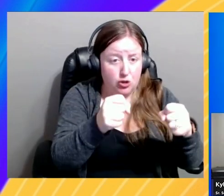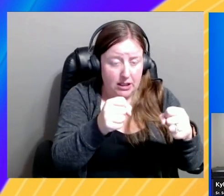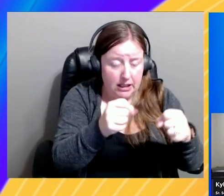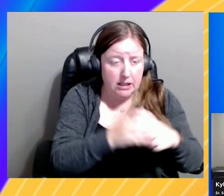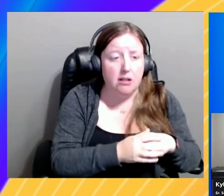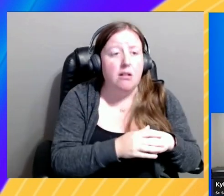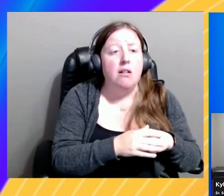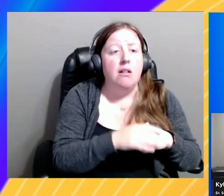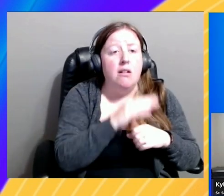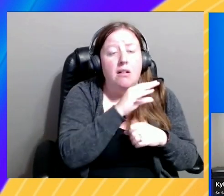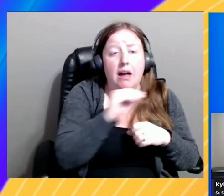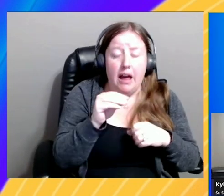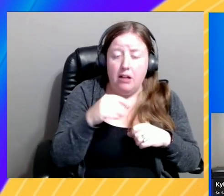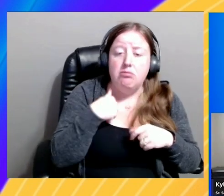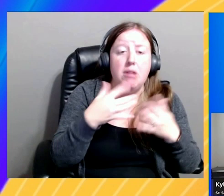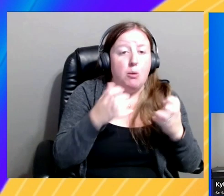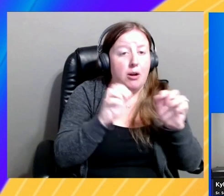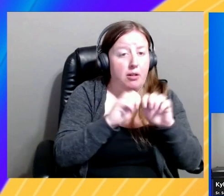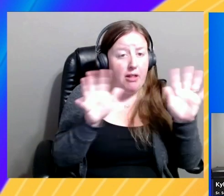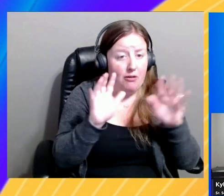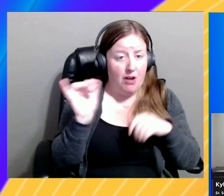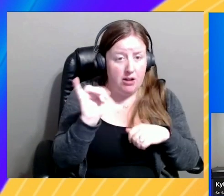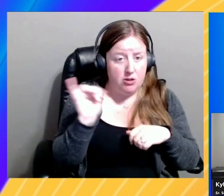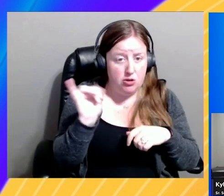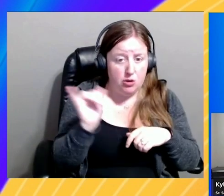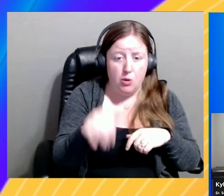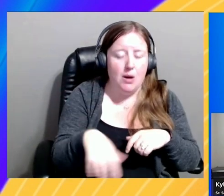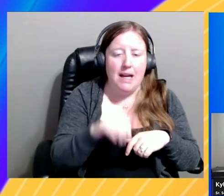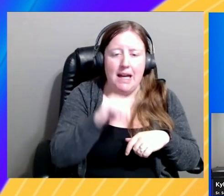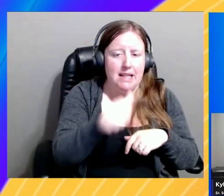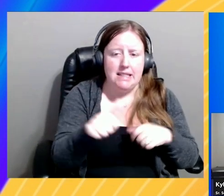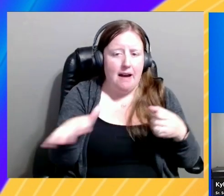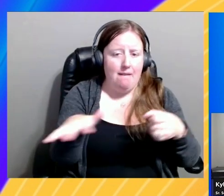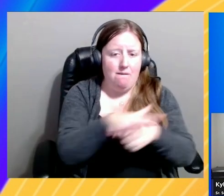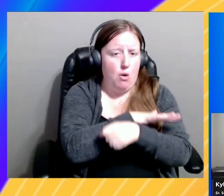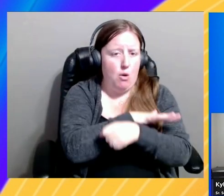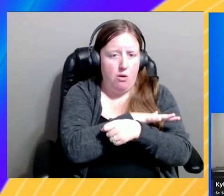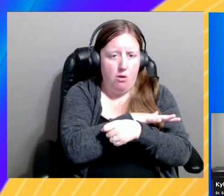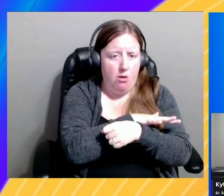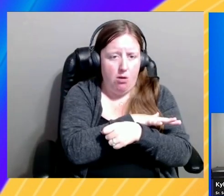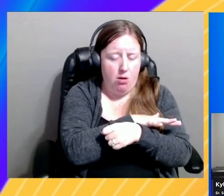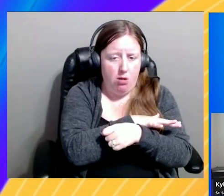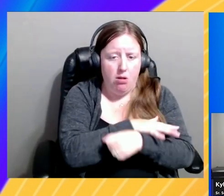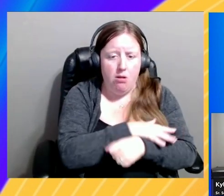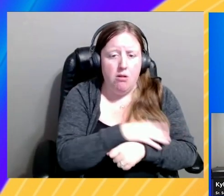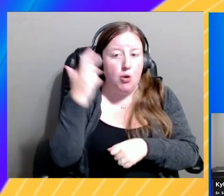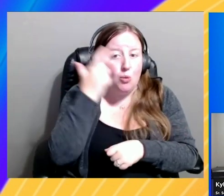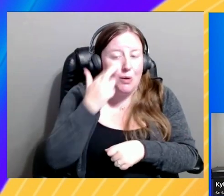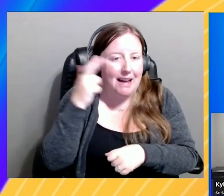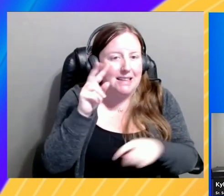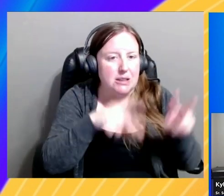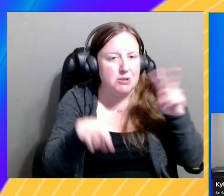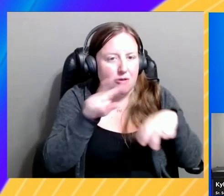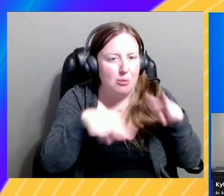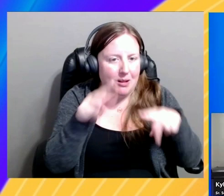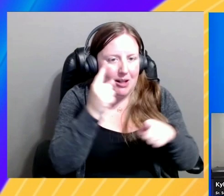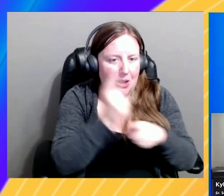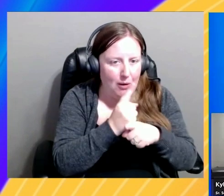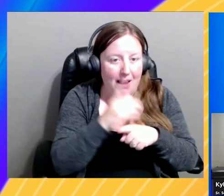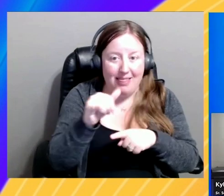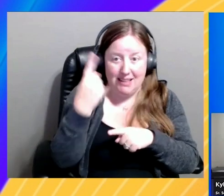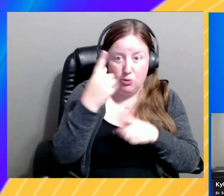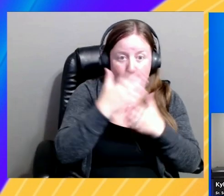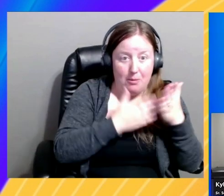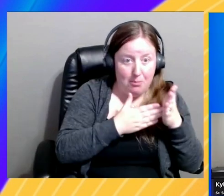And I do want to clarify, this doesn't give you complete, fully realized observability, right? This is one part of the